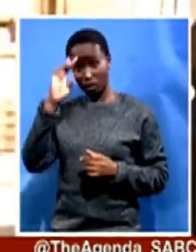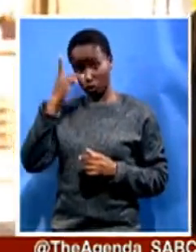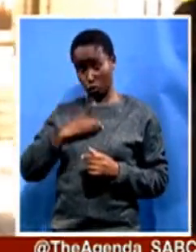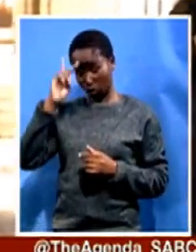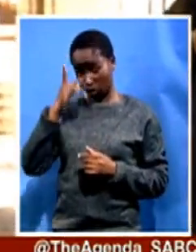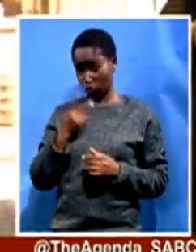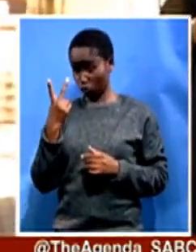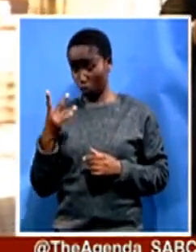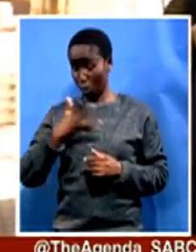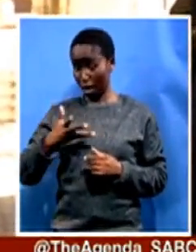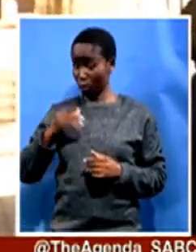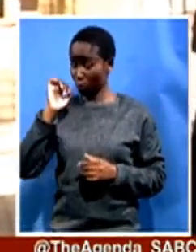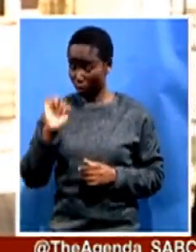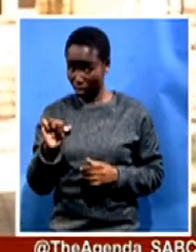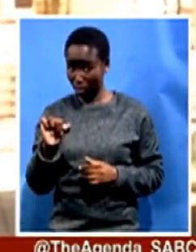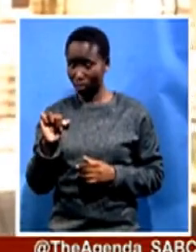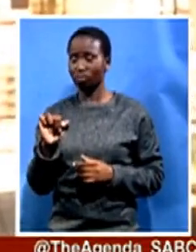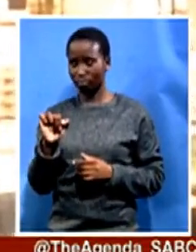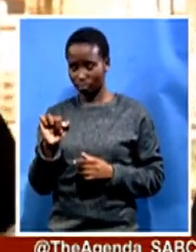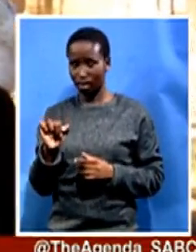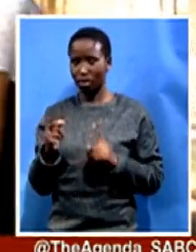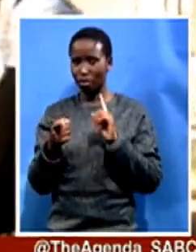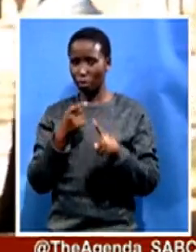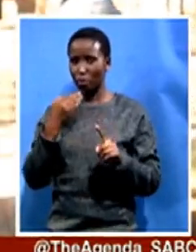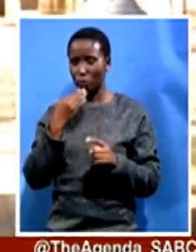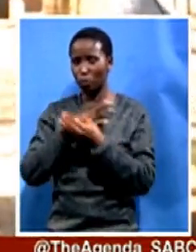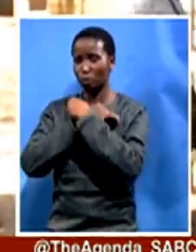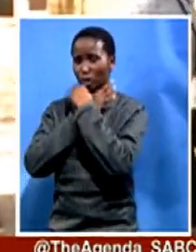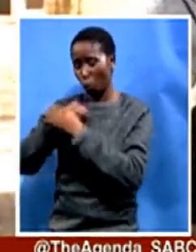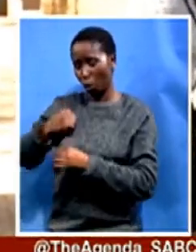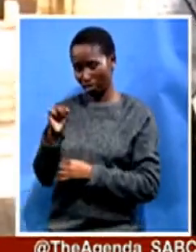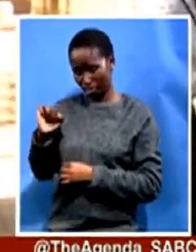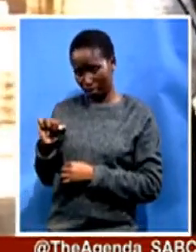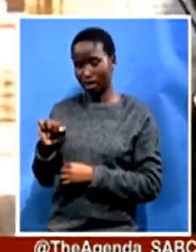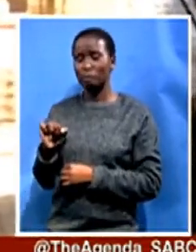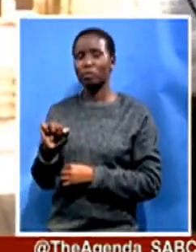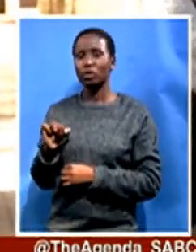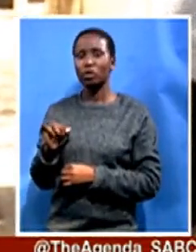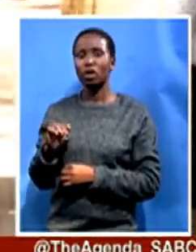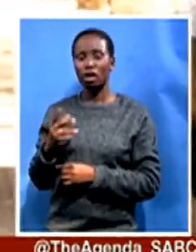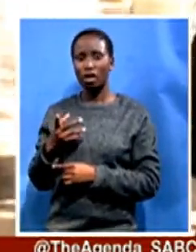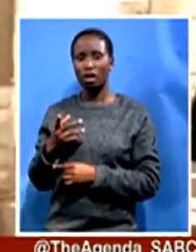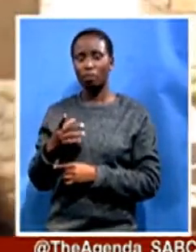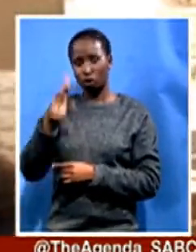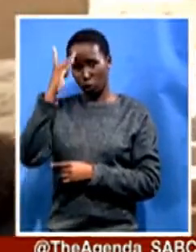Kazwelithini Bheka Zulu, Princess Sibongile Dlamini, is also challenging the